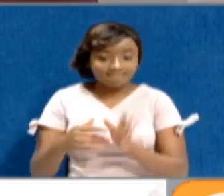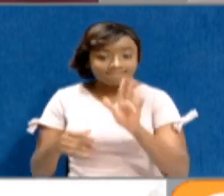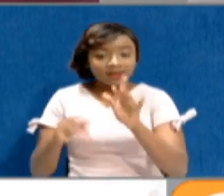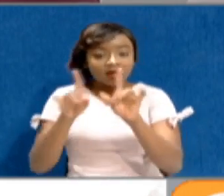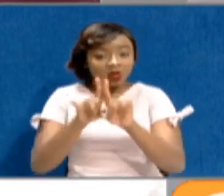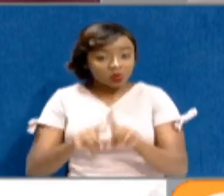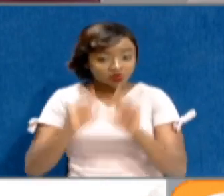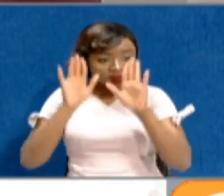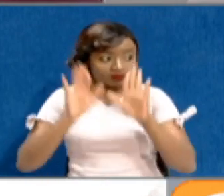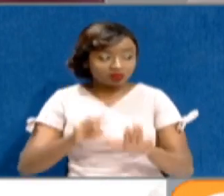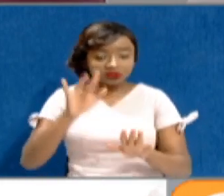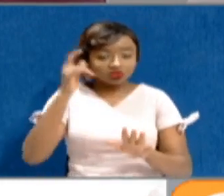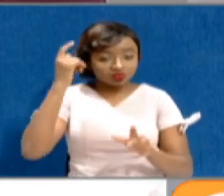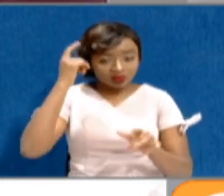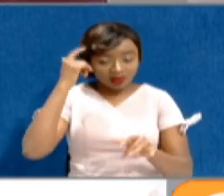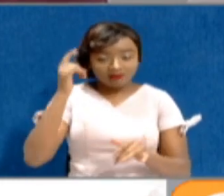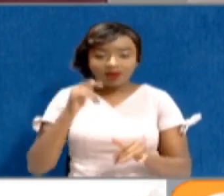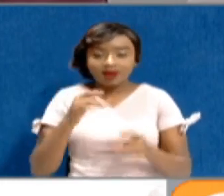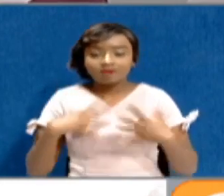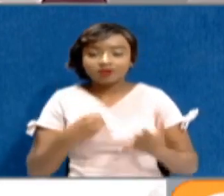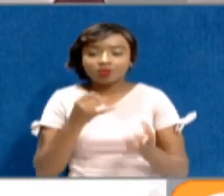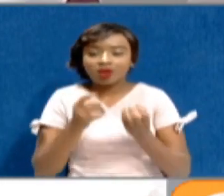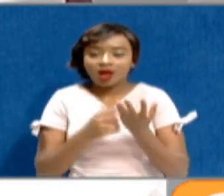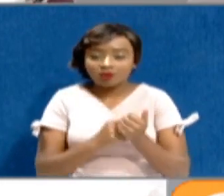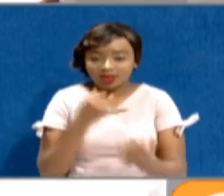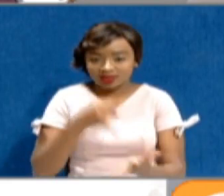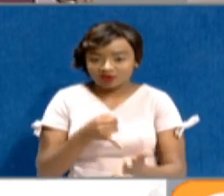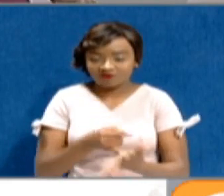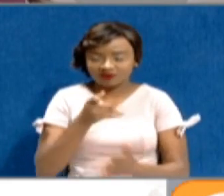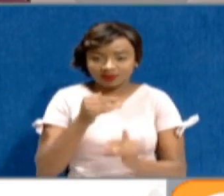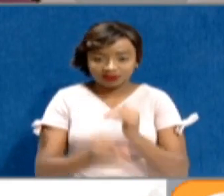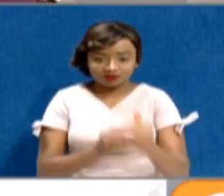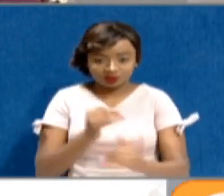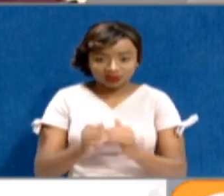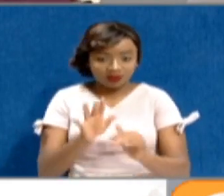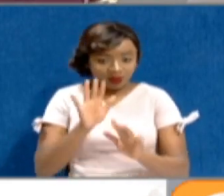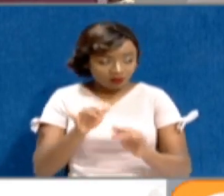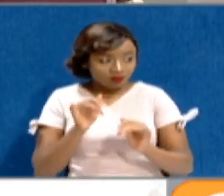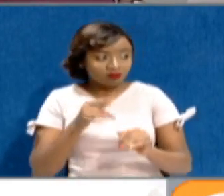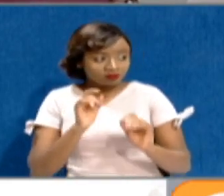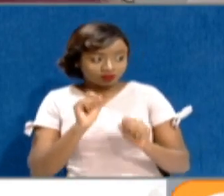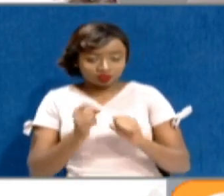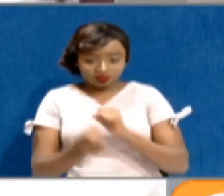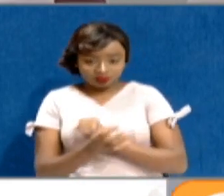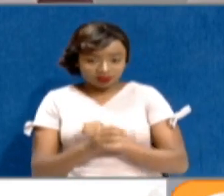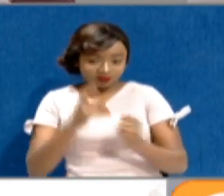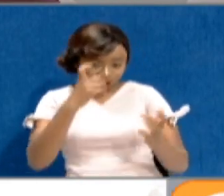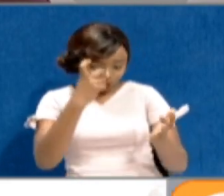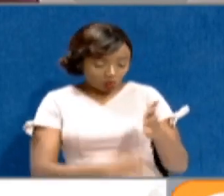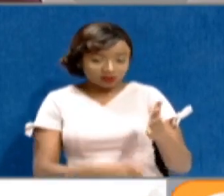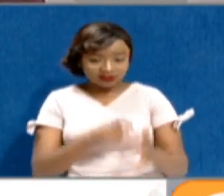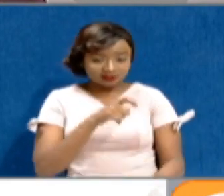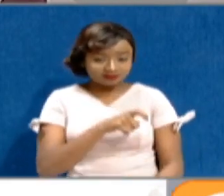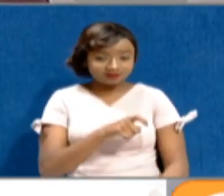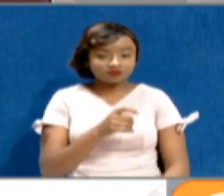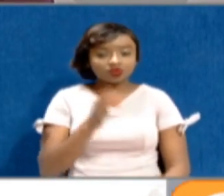it's important to note how many people would be involved in such a process. And we'll get to the cost in a moment, because I know that is a big sticking